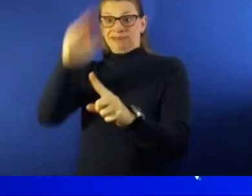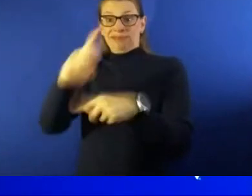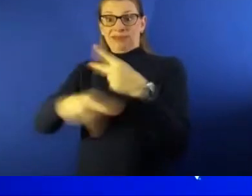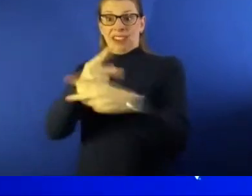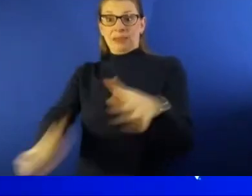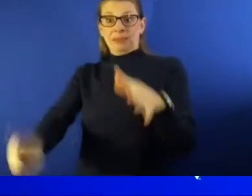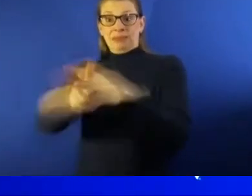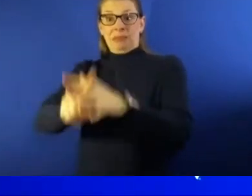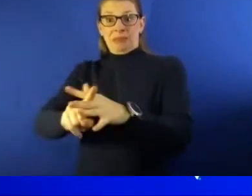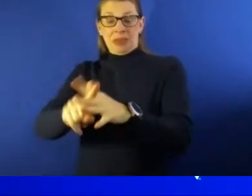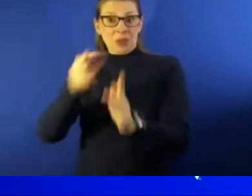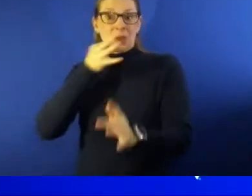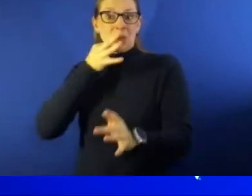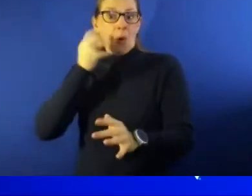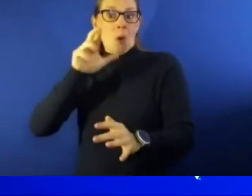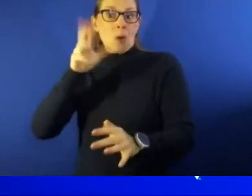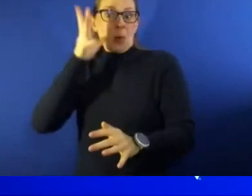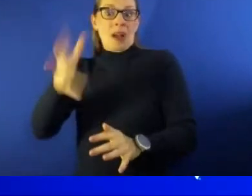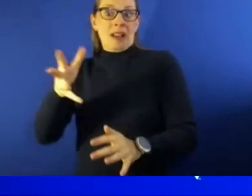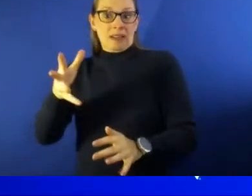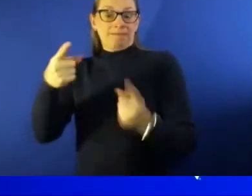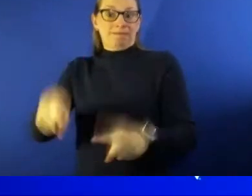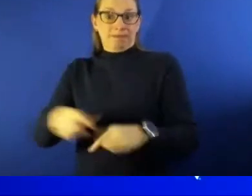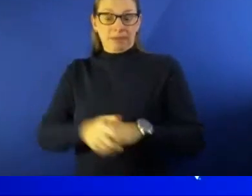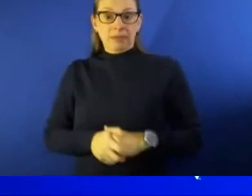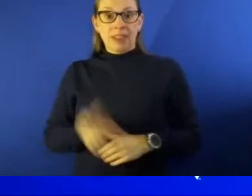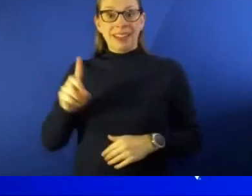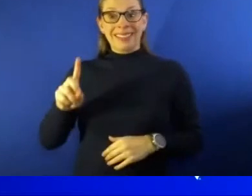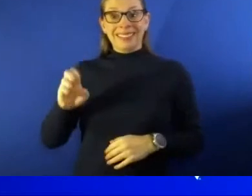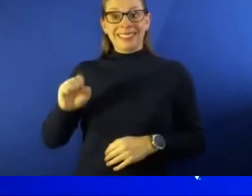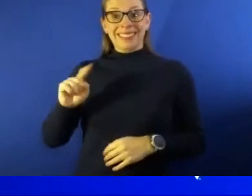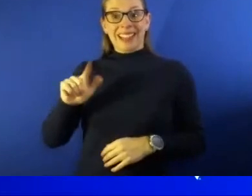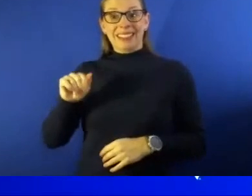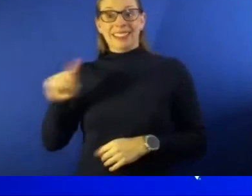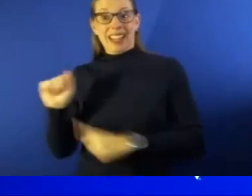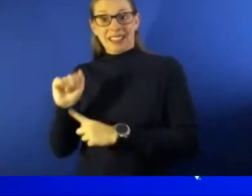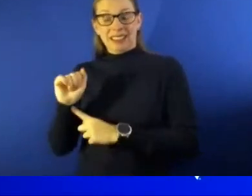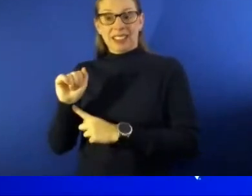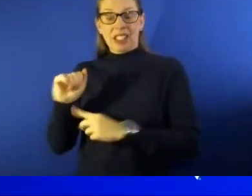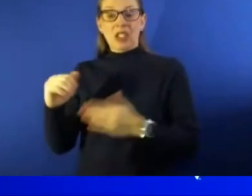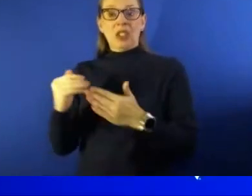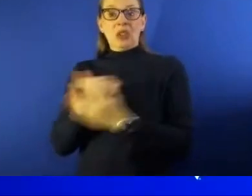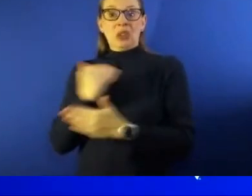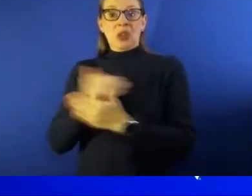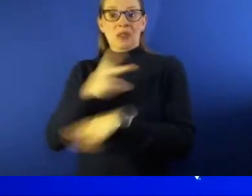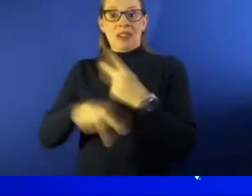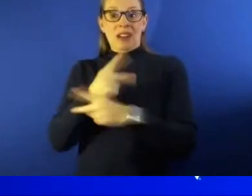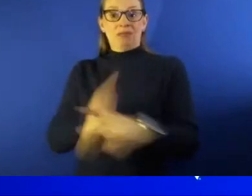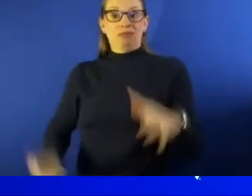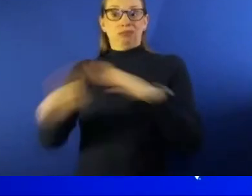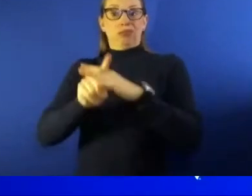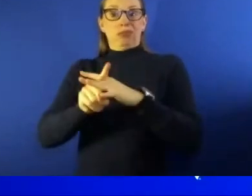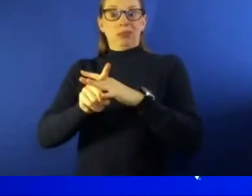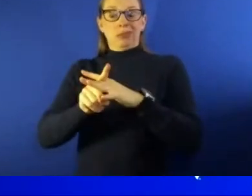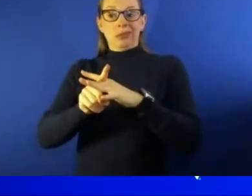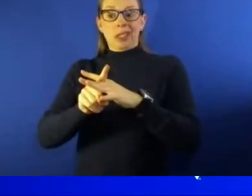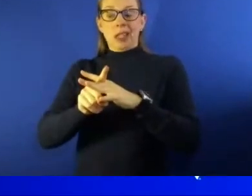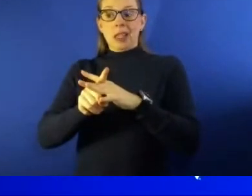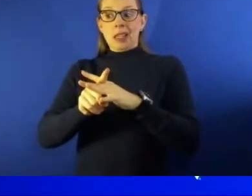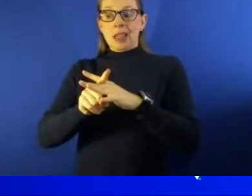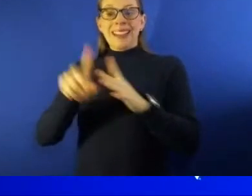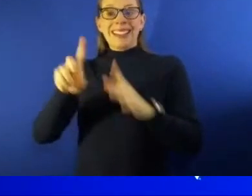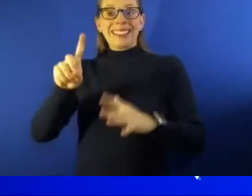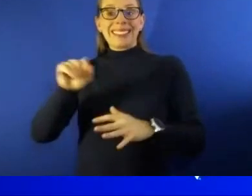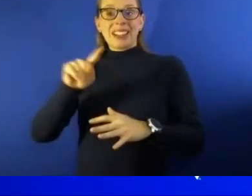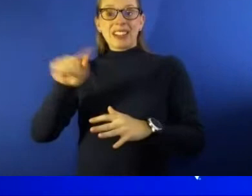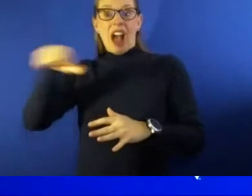the main dominant variant now around the world. We've seen some other ones that have peaked up, but really nothing has outcompeted the Delta variant